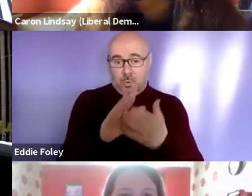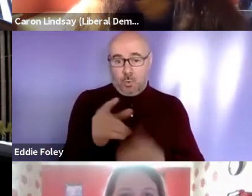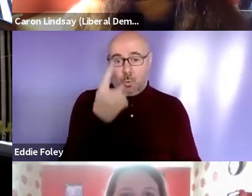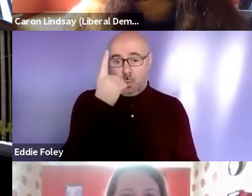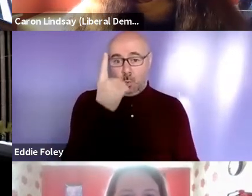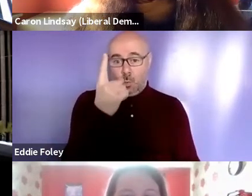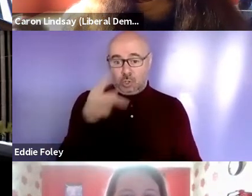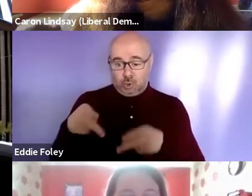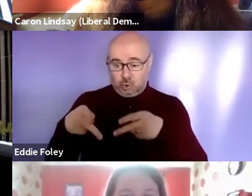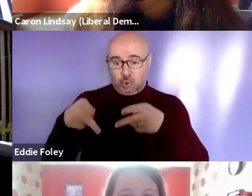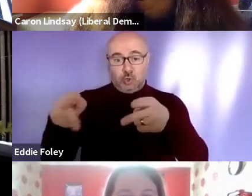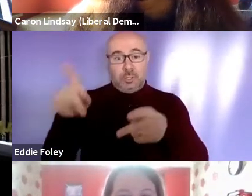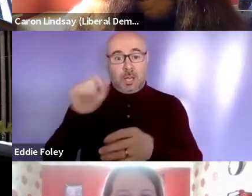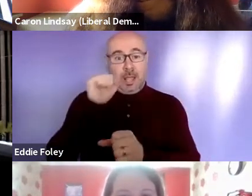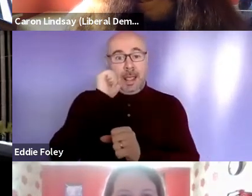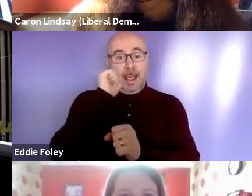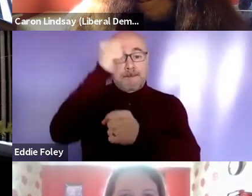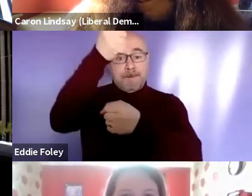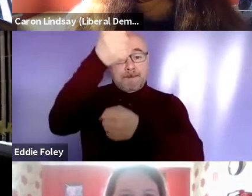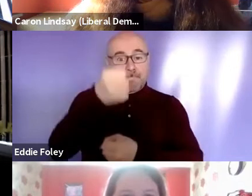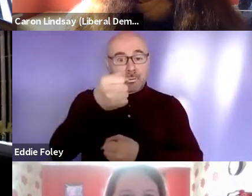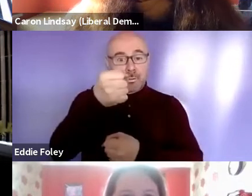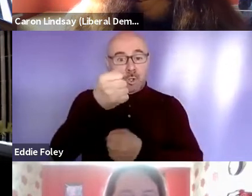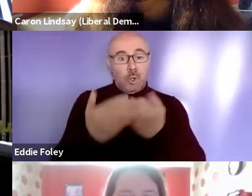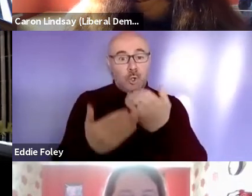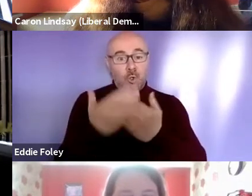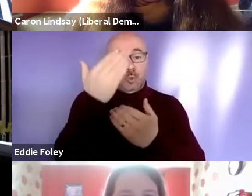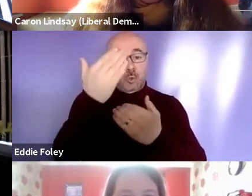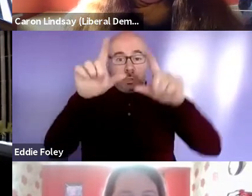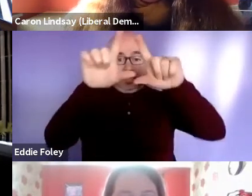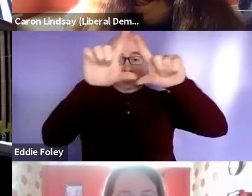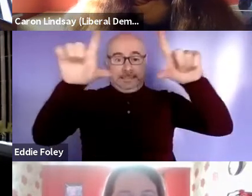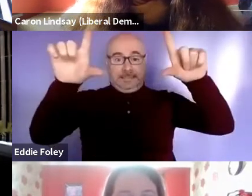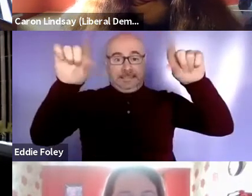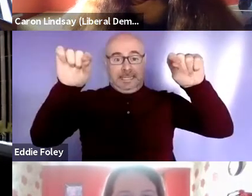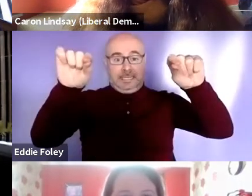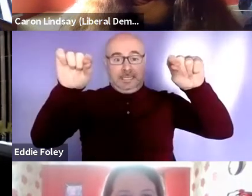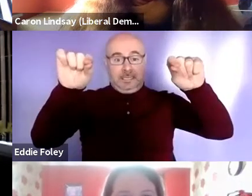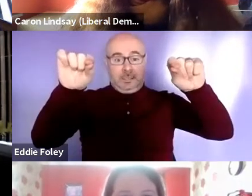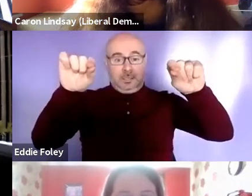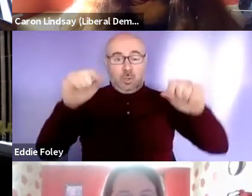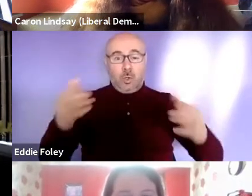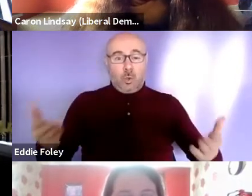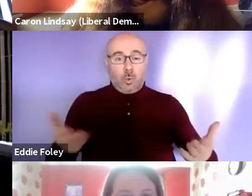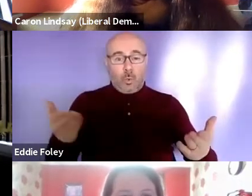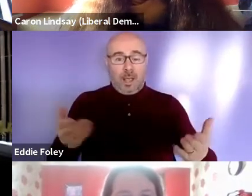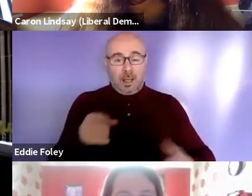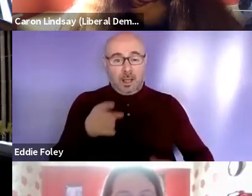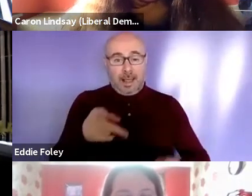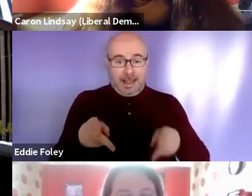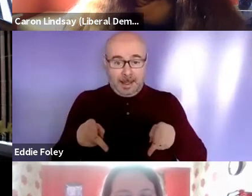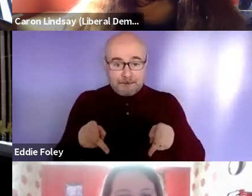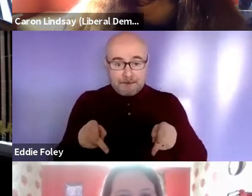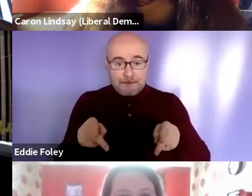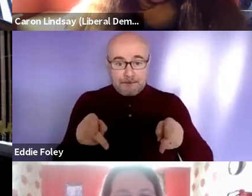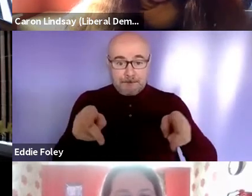speed limit sign in the middle of the pavement. There was no way you were going to be able to get around that if you were in a wheelchair. You